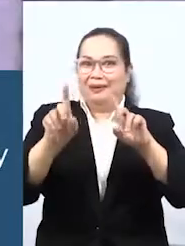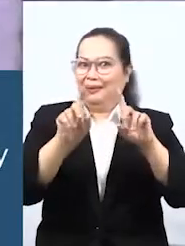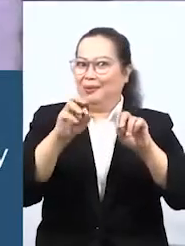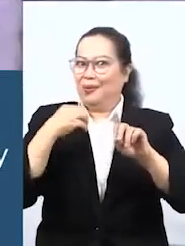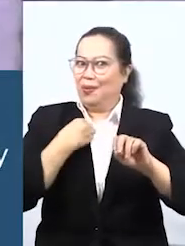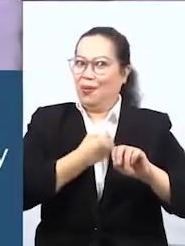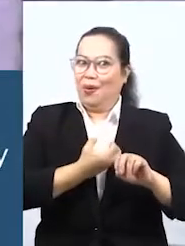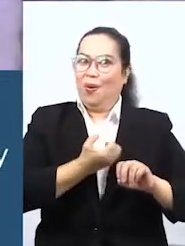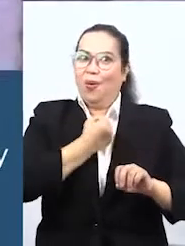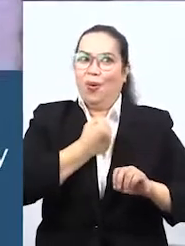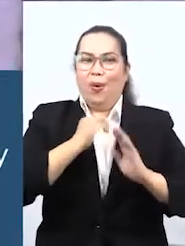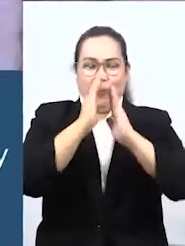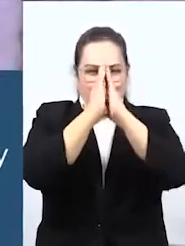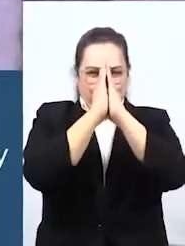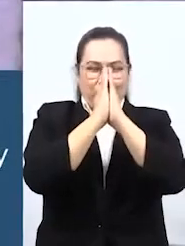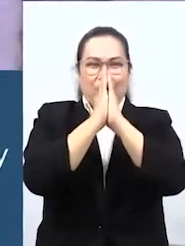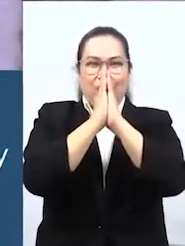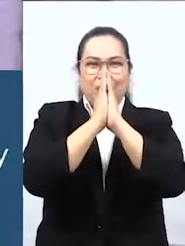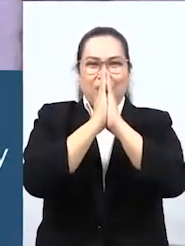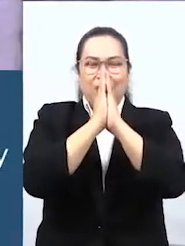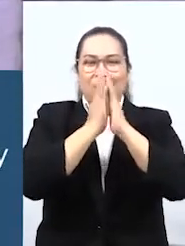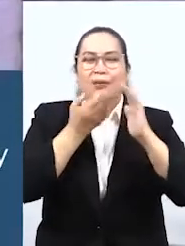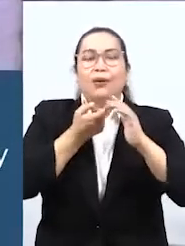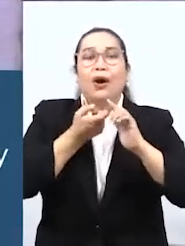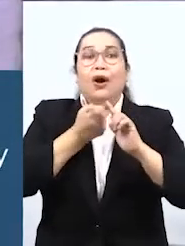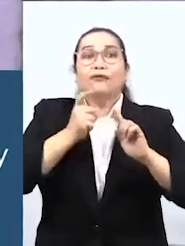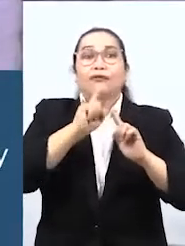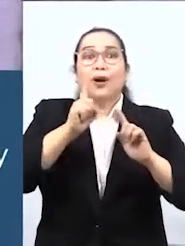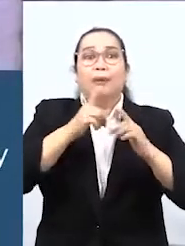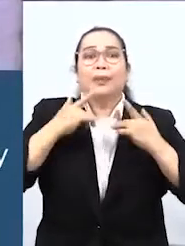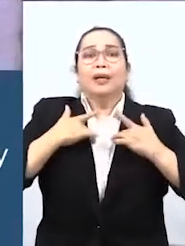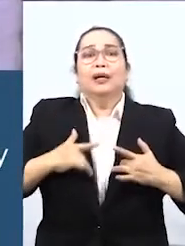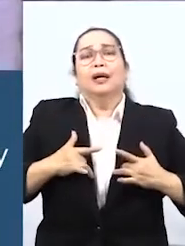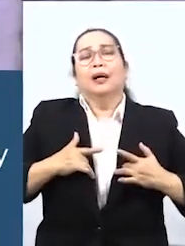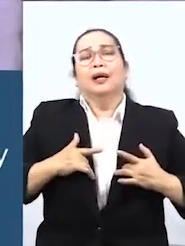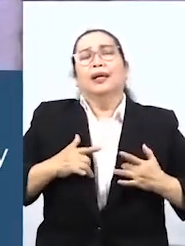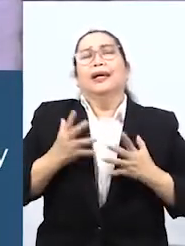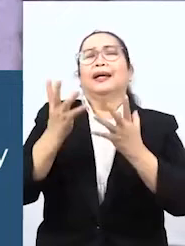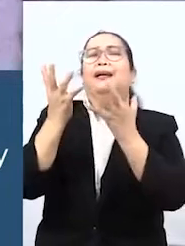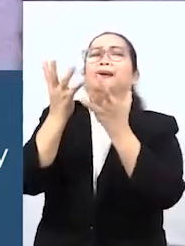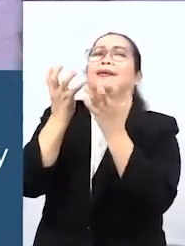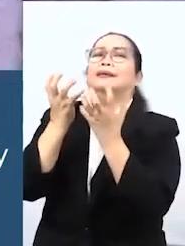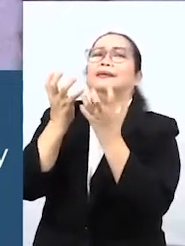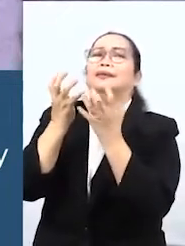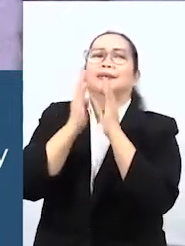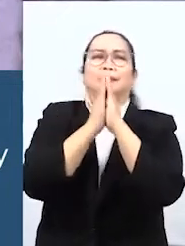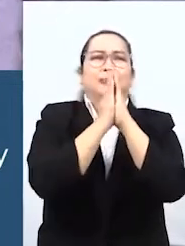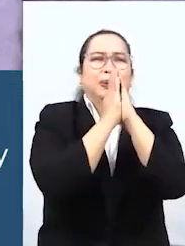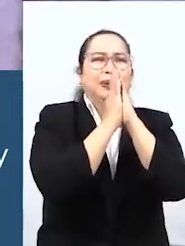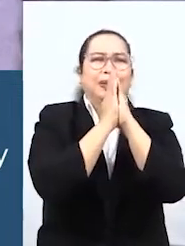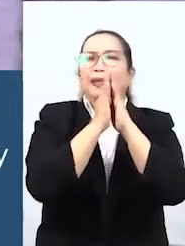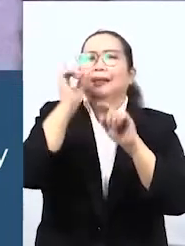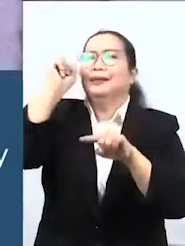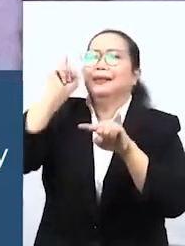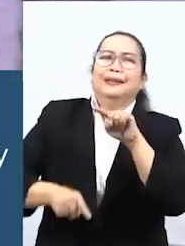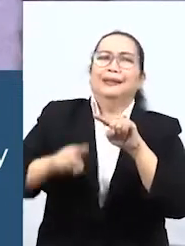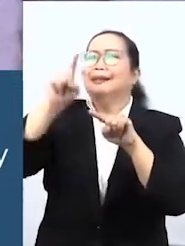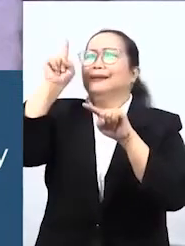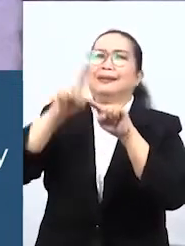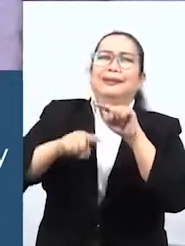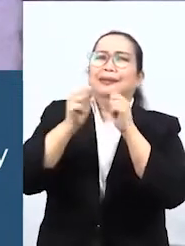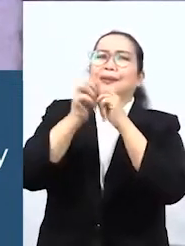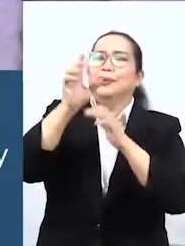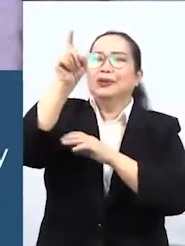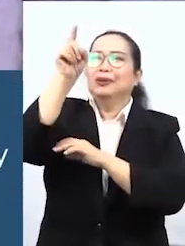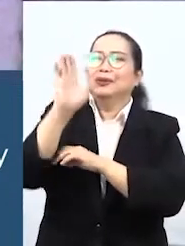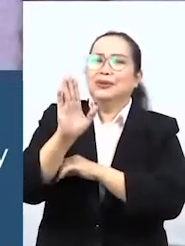The Prayer is born out of a desperation and a realization Lord Hindi ko kaya kung wala ka so